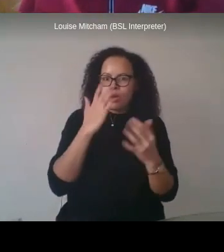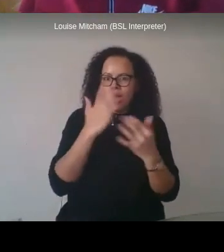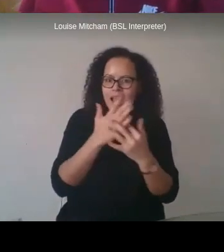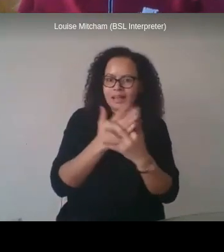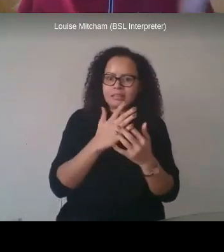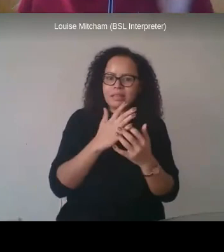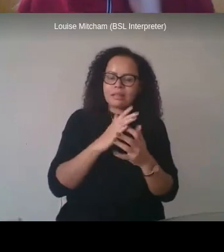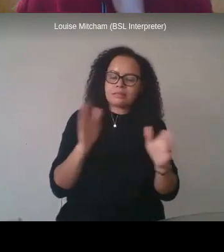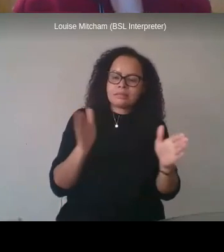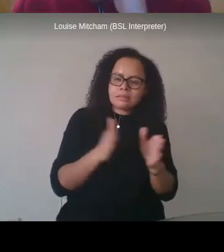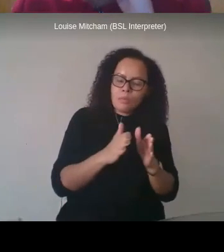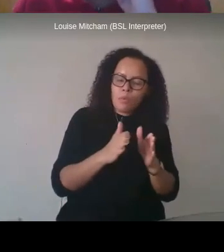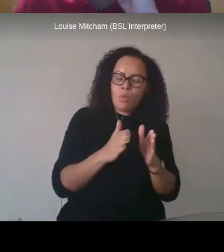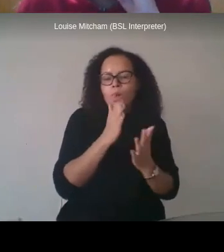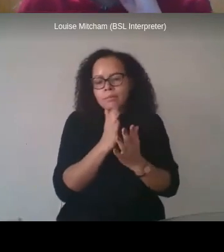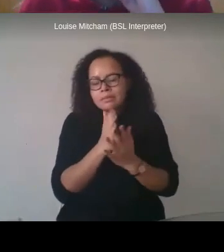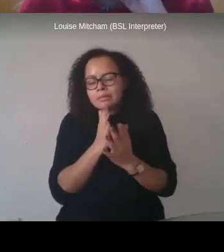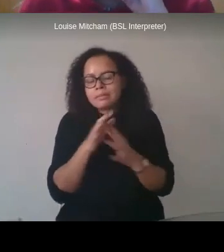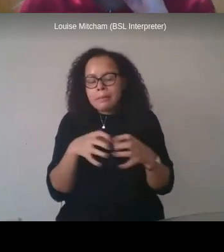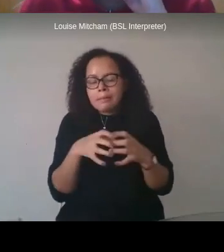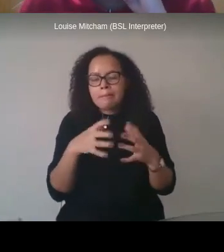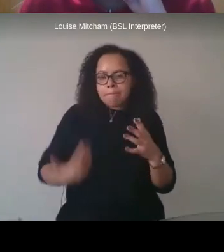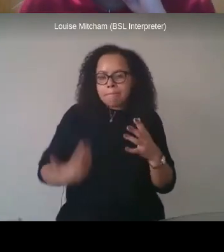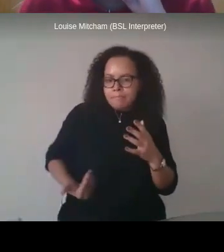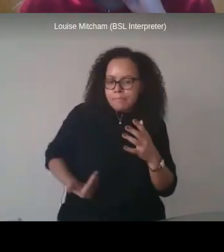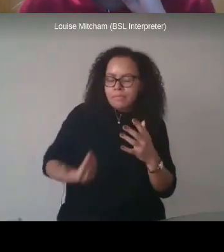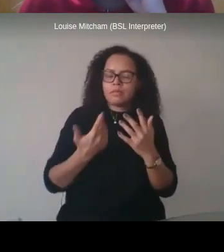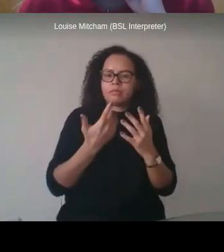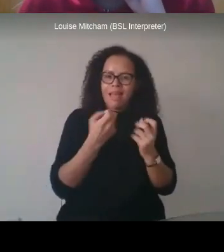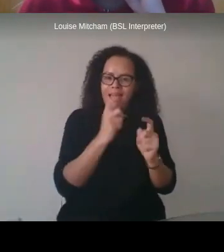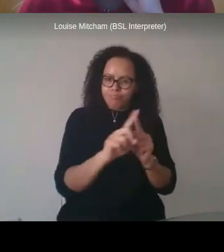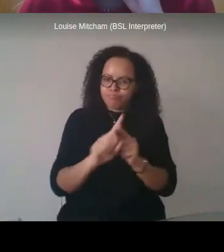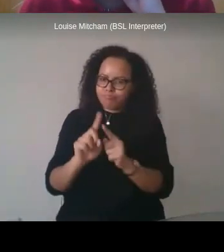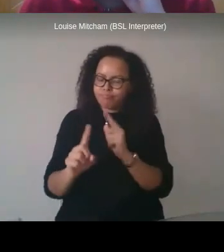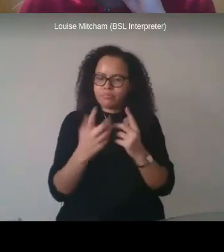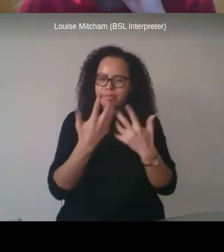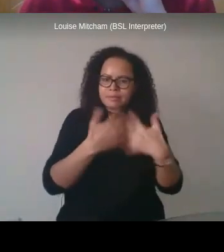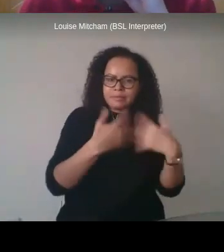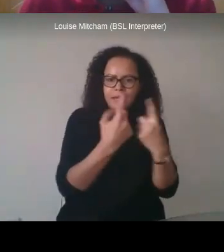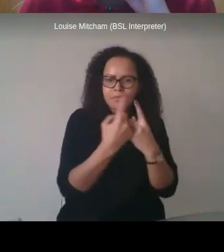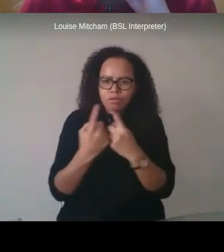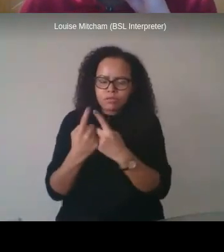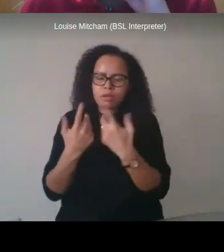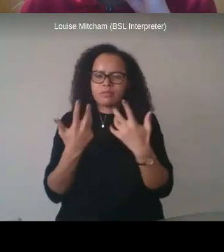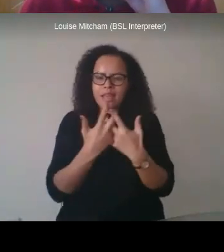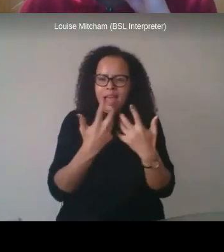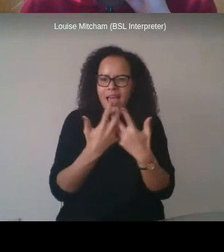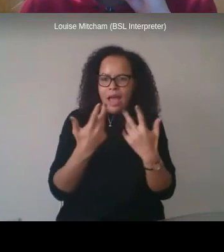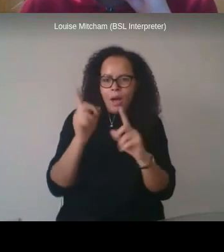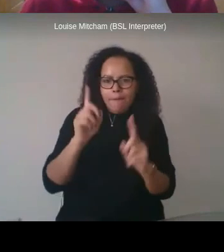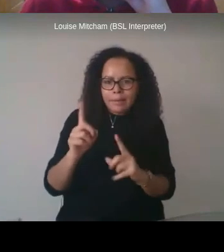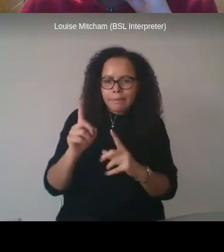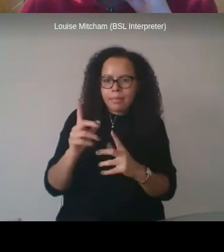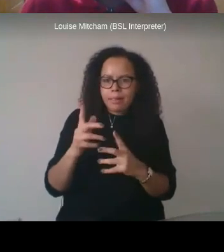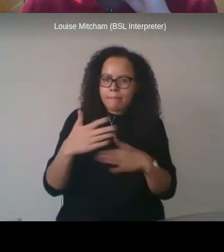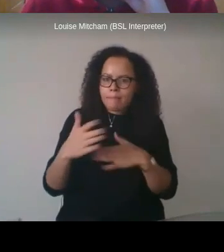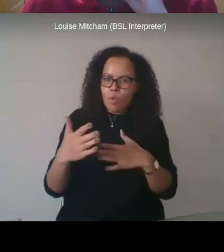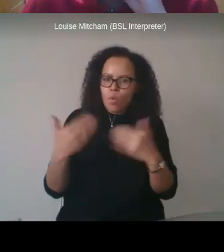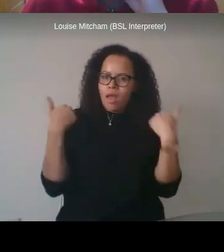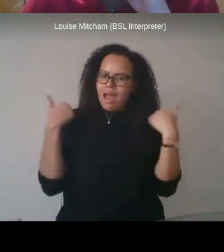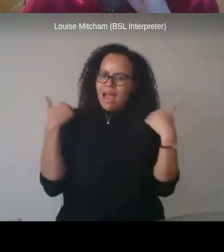medium enterprises, tech products that are aligned to tackling inactivity, getting more people active, and making sure that people are